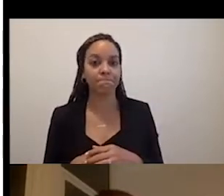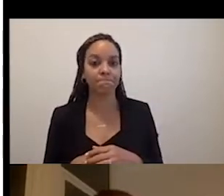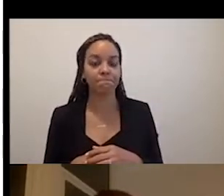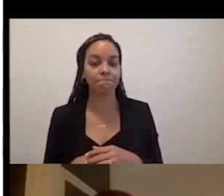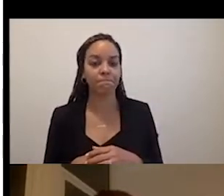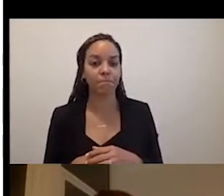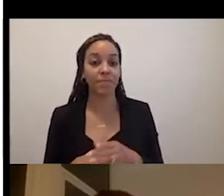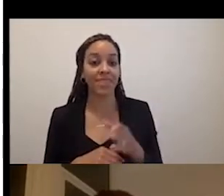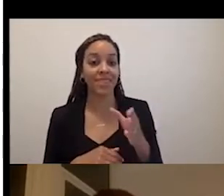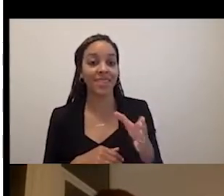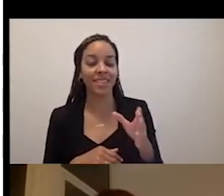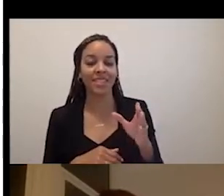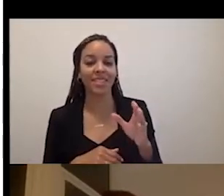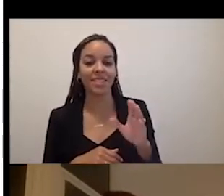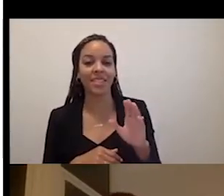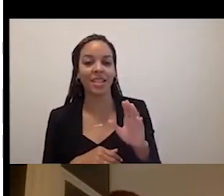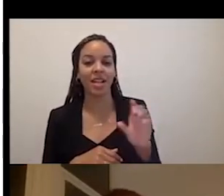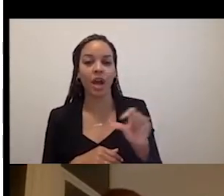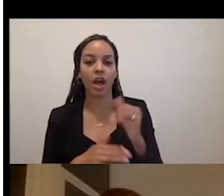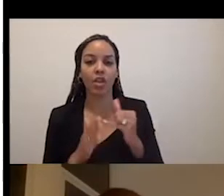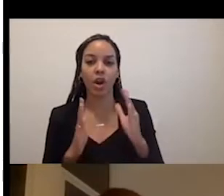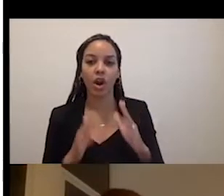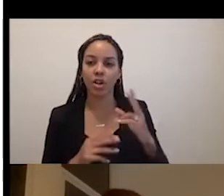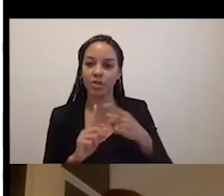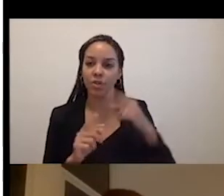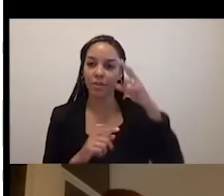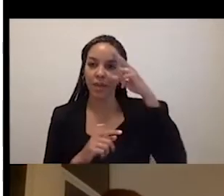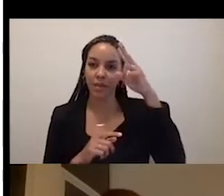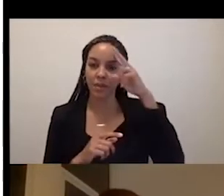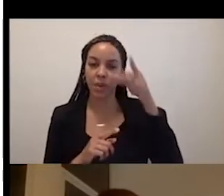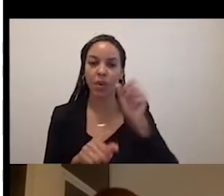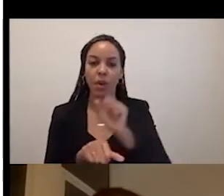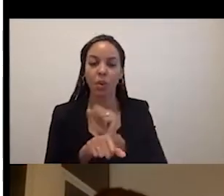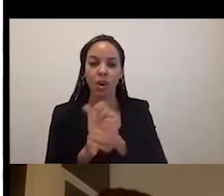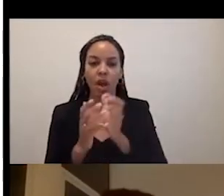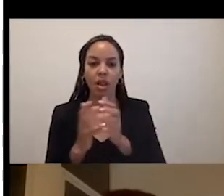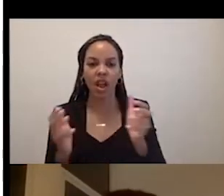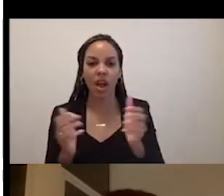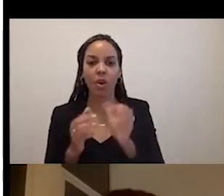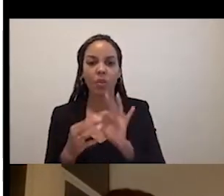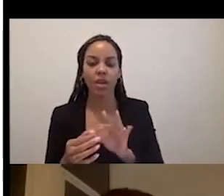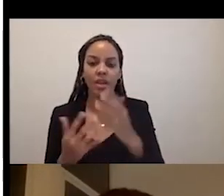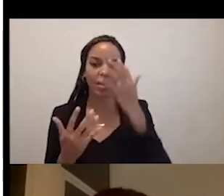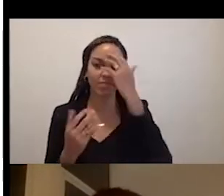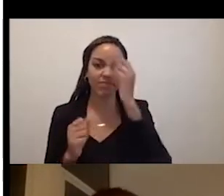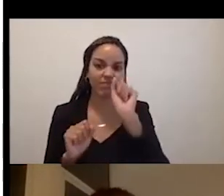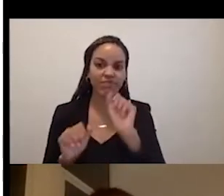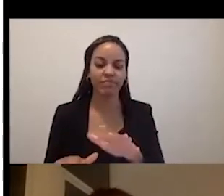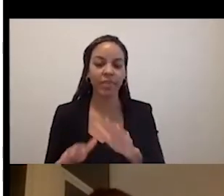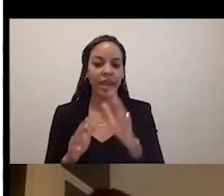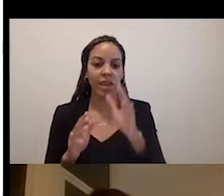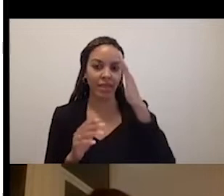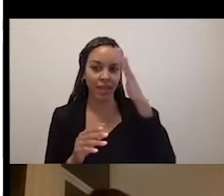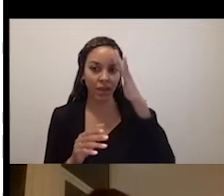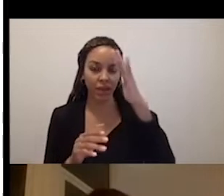This is Aldo Esparza Ramos, a Mexican artist who is working a lot with decolonial theory and set up a reading group and